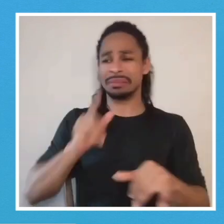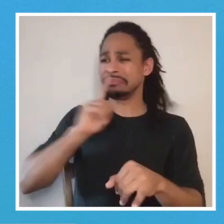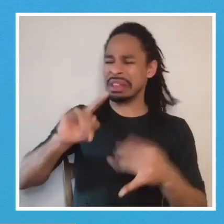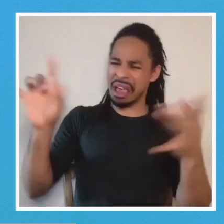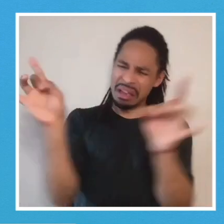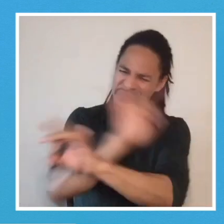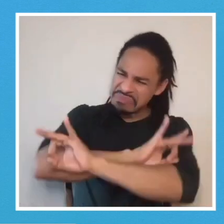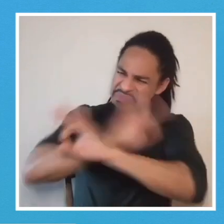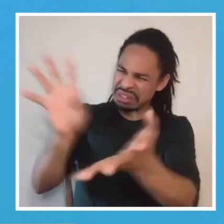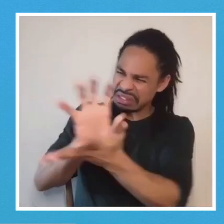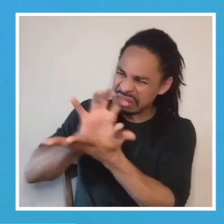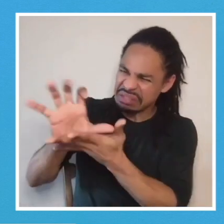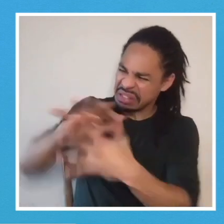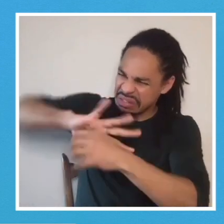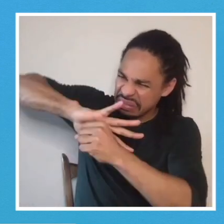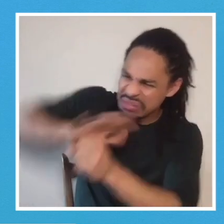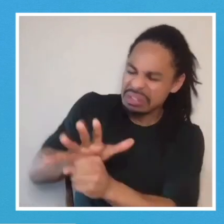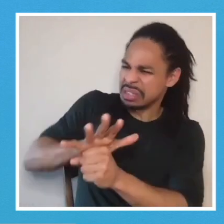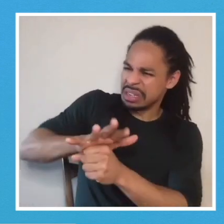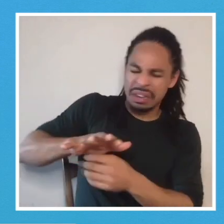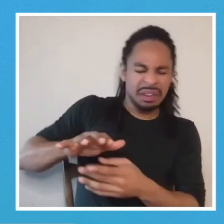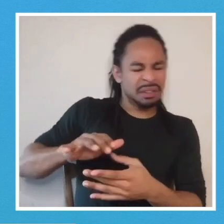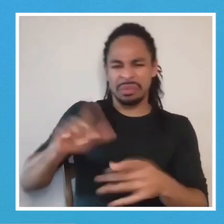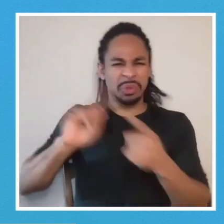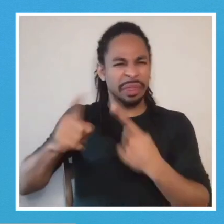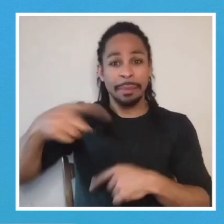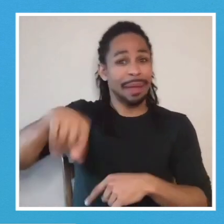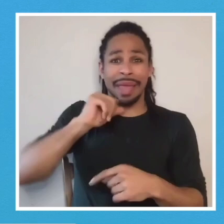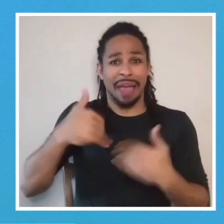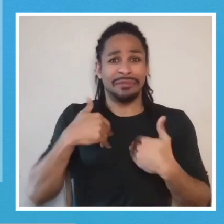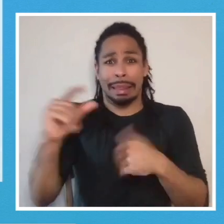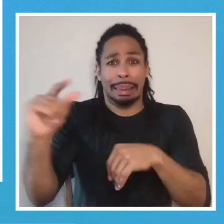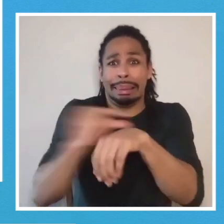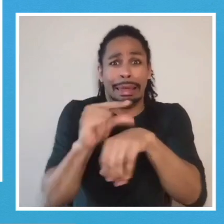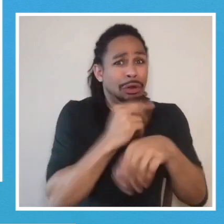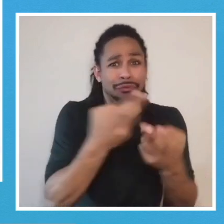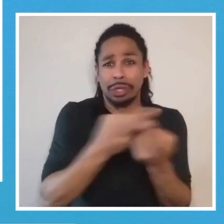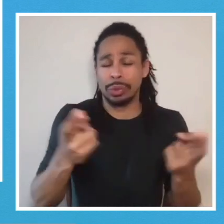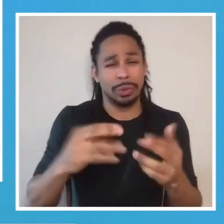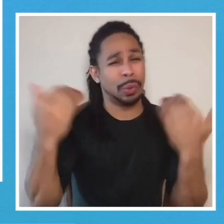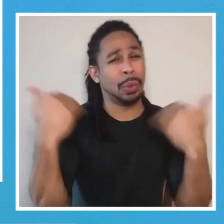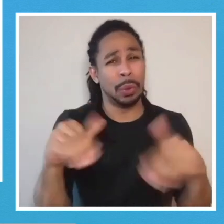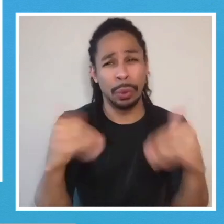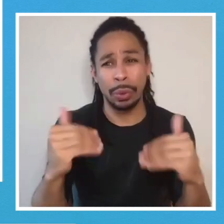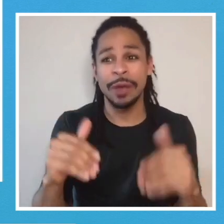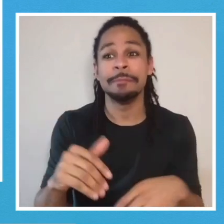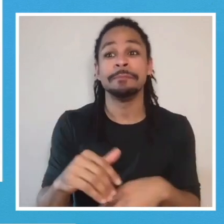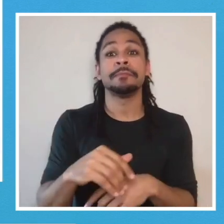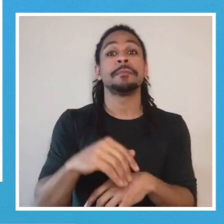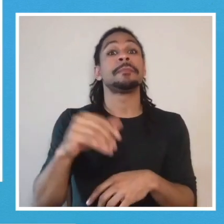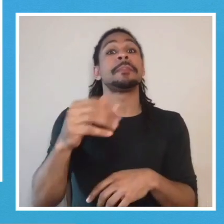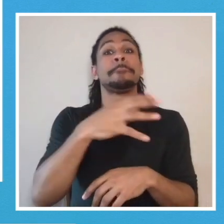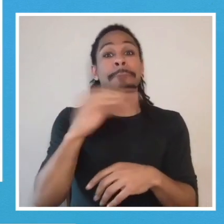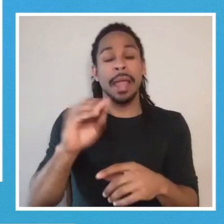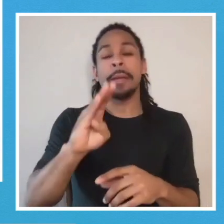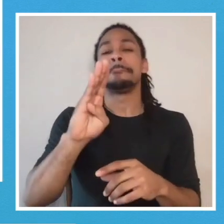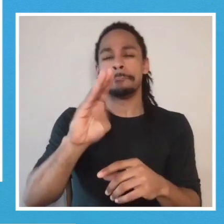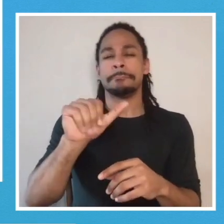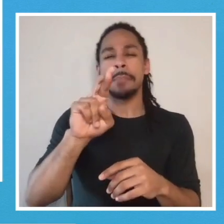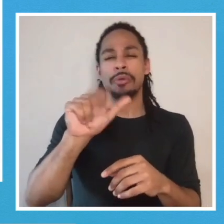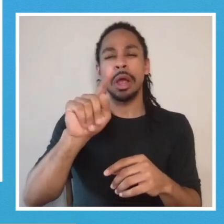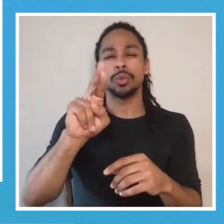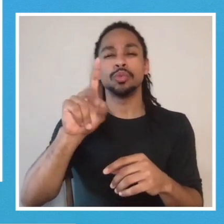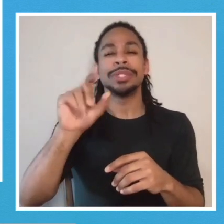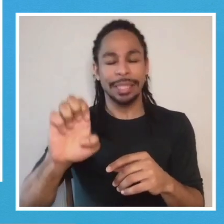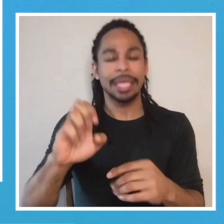little justice coming their way. You reminded me of an experience I had just last